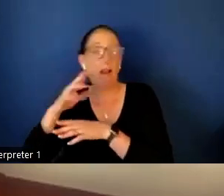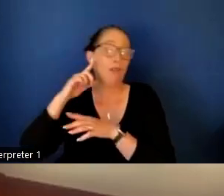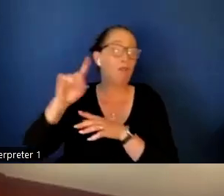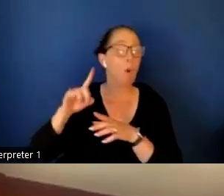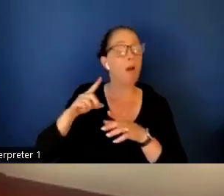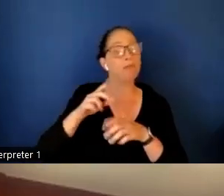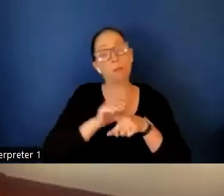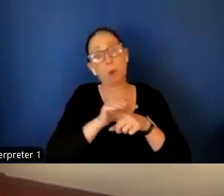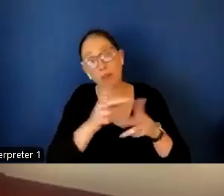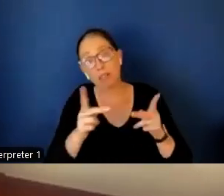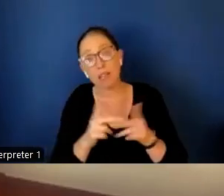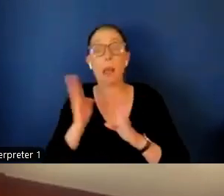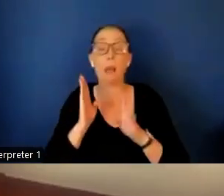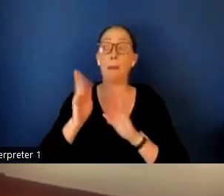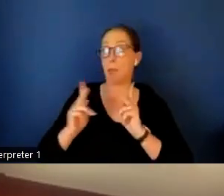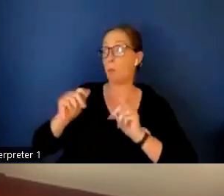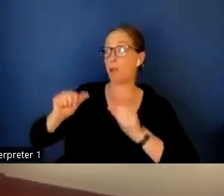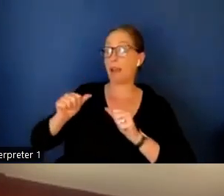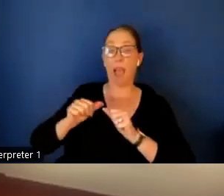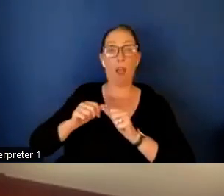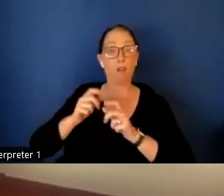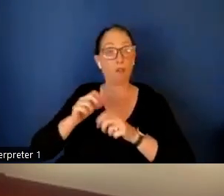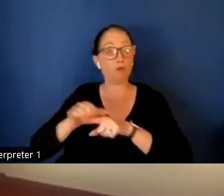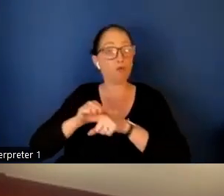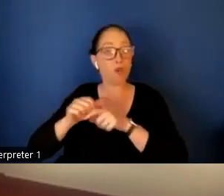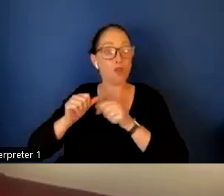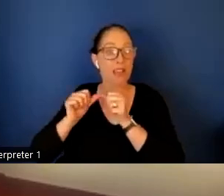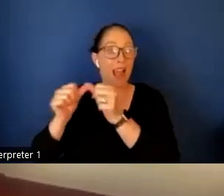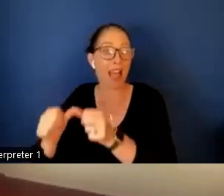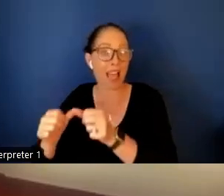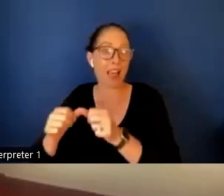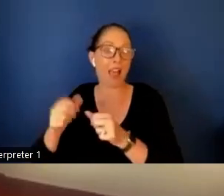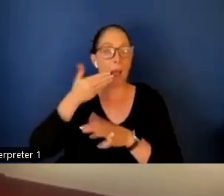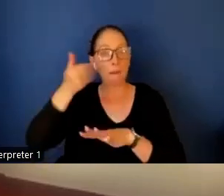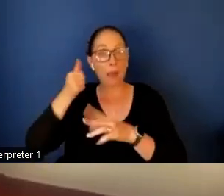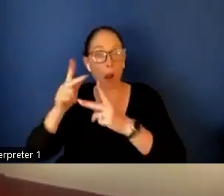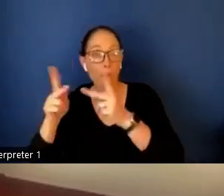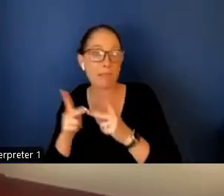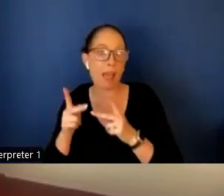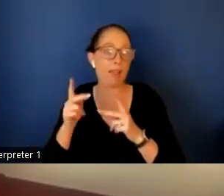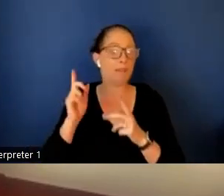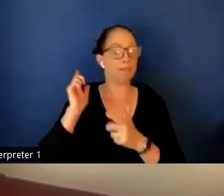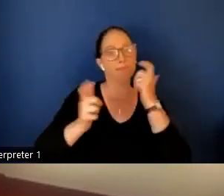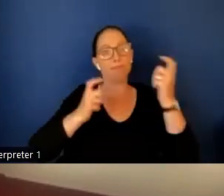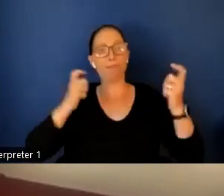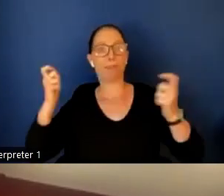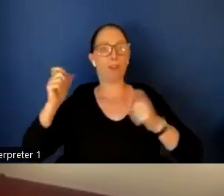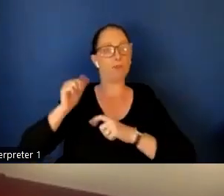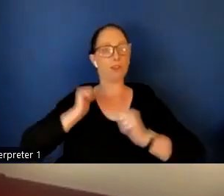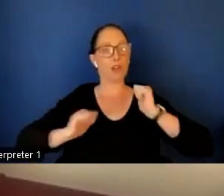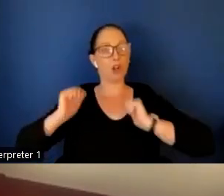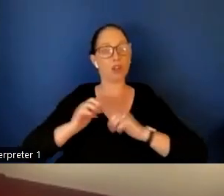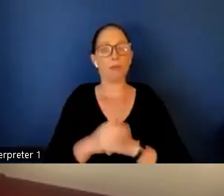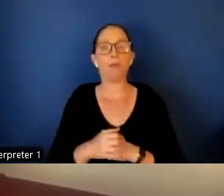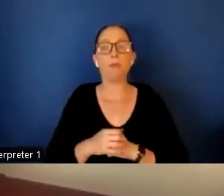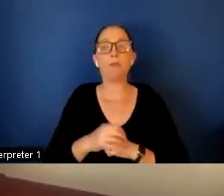people could have longer rehearsals, they could have them in better places, and they could have larger productions. And then some of the other